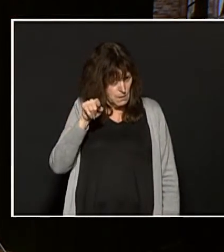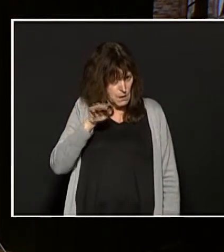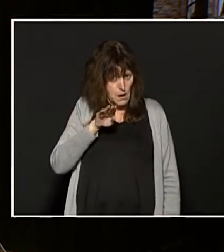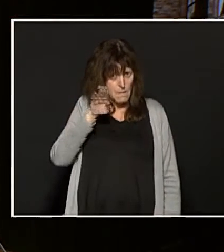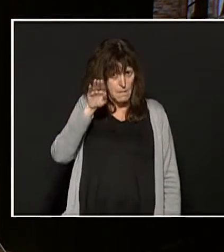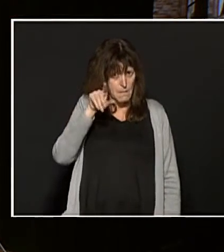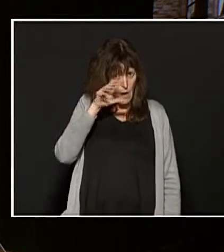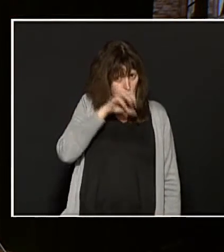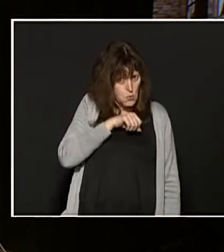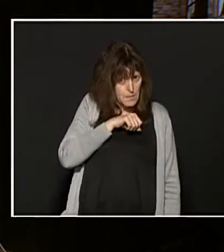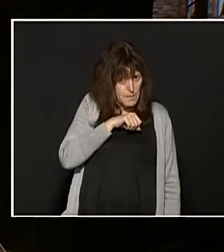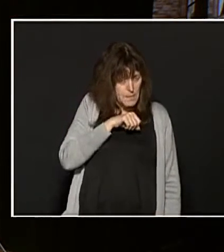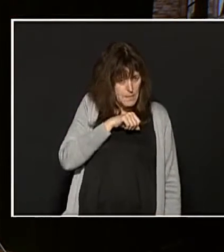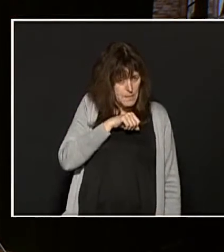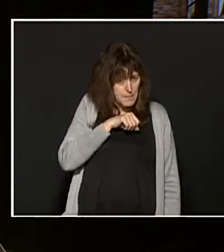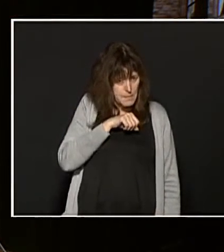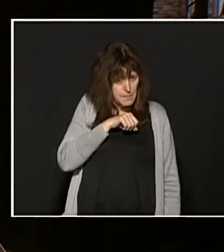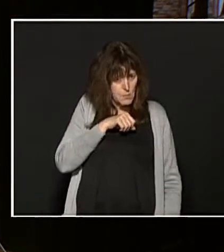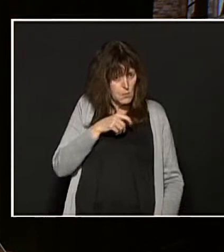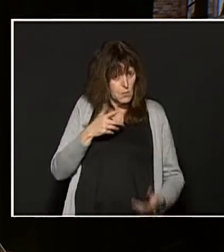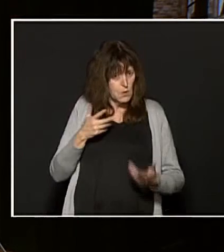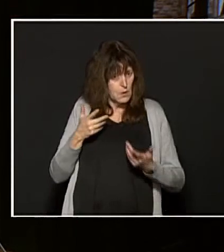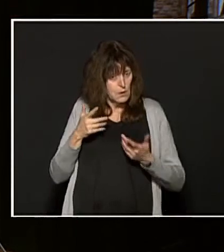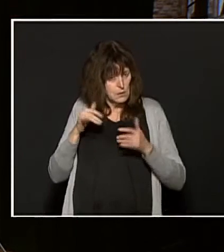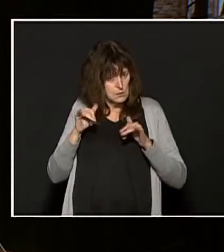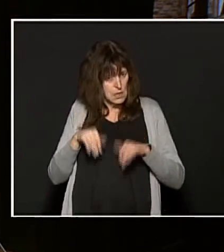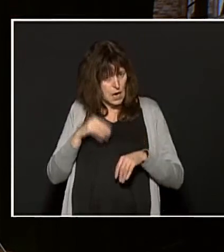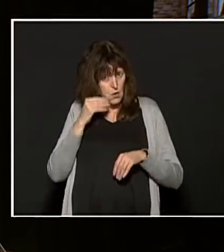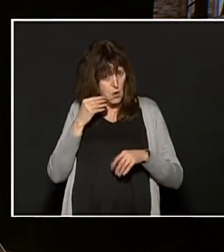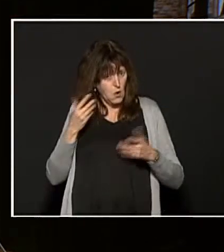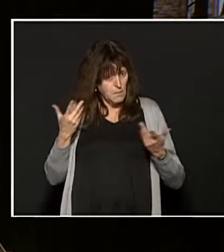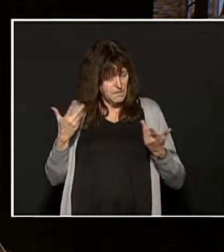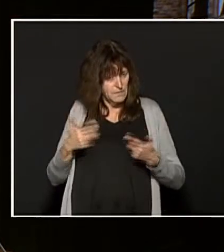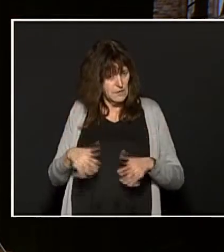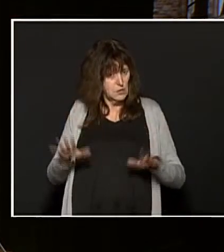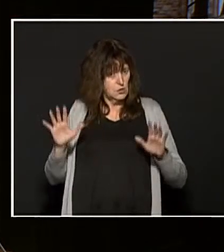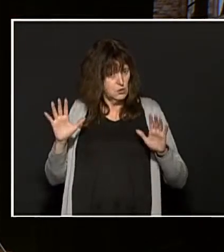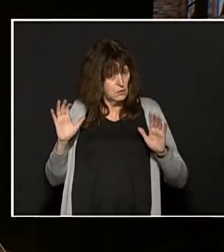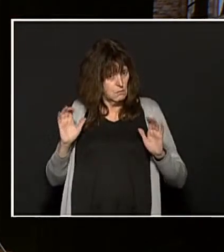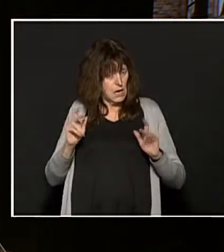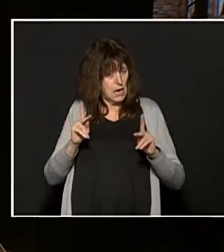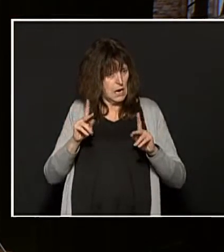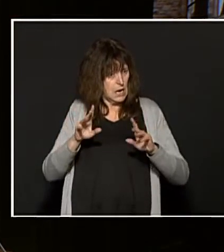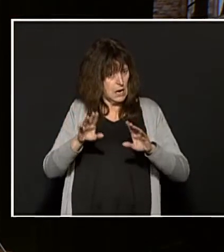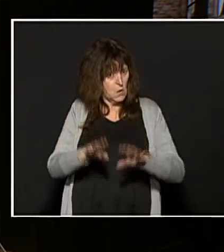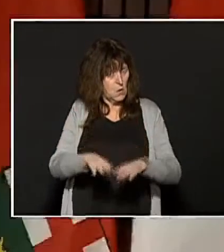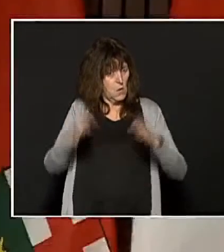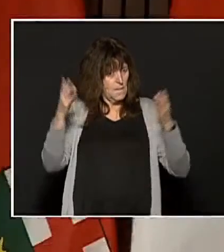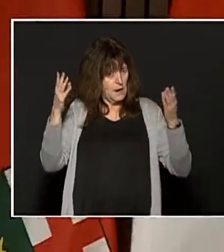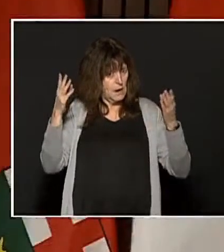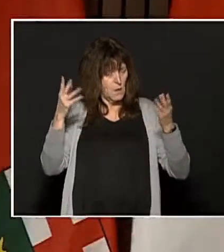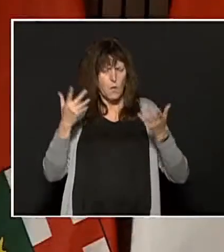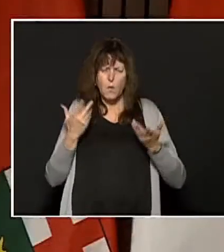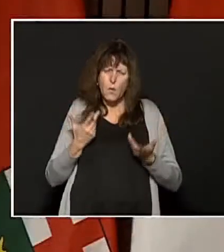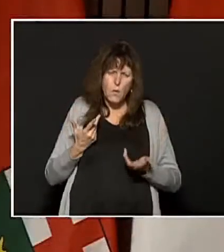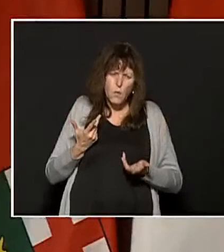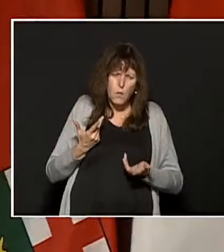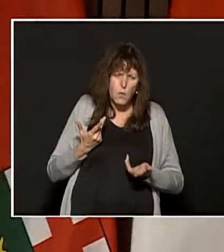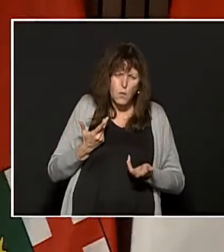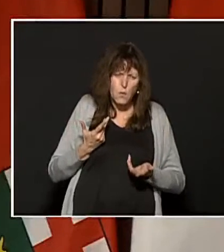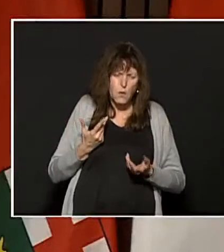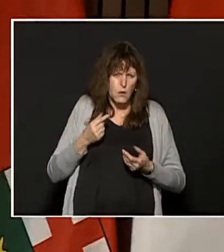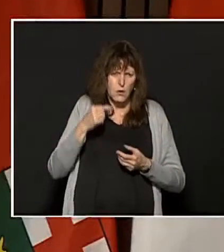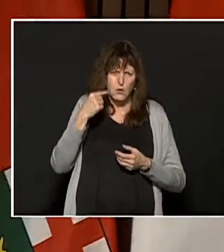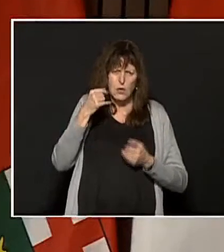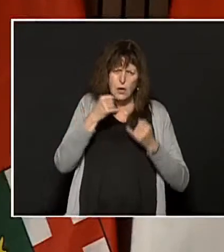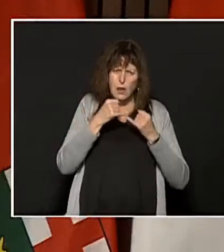on the date it's supposed to end. Is that right? Or so is it possible that if that is extended, that line then changes? We don't see that return?